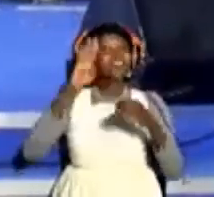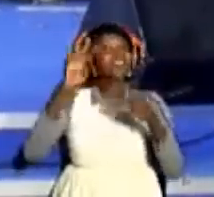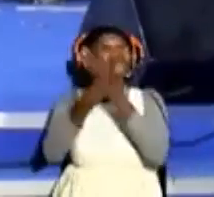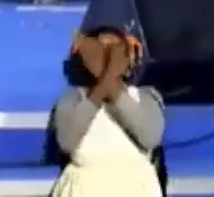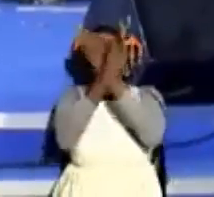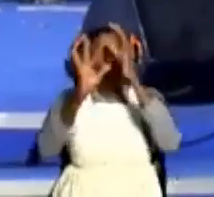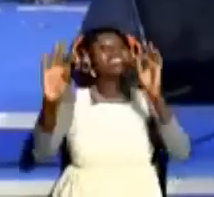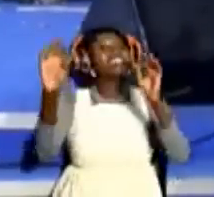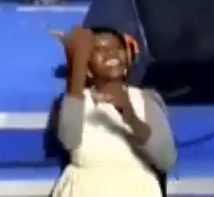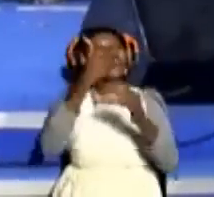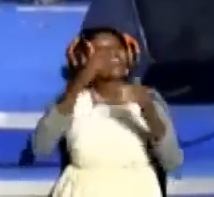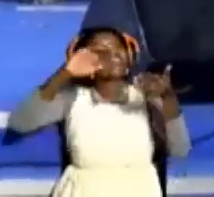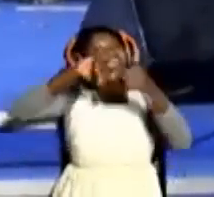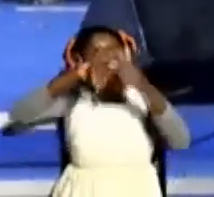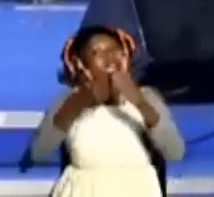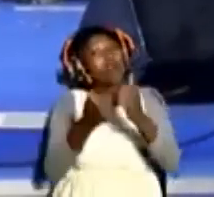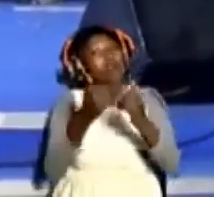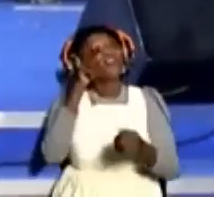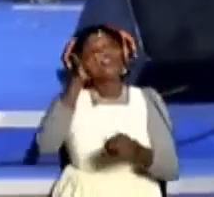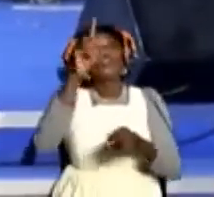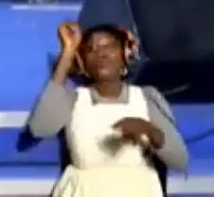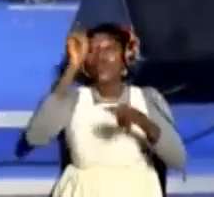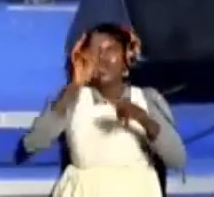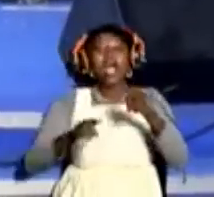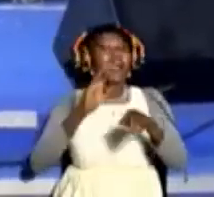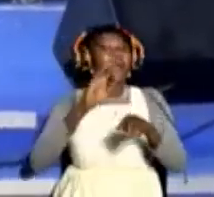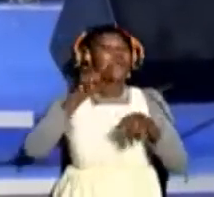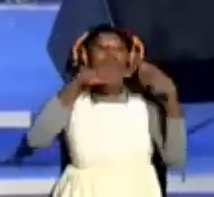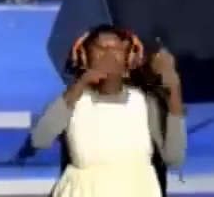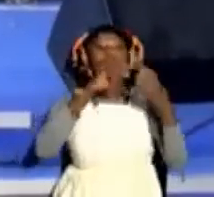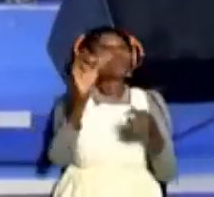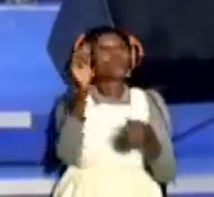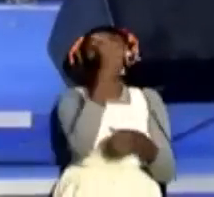anymore. You can't go to where you like to go.